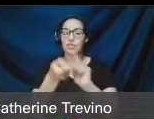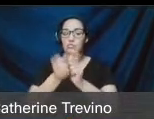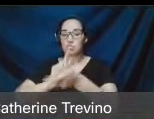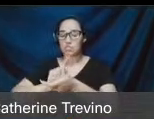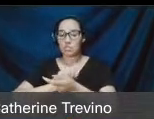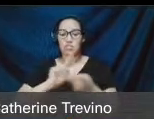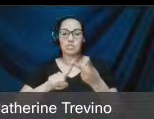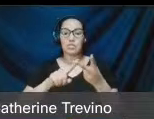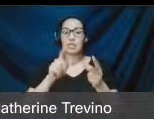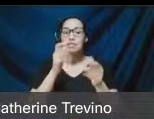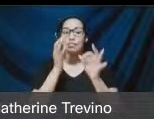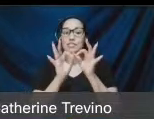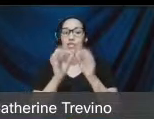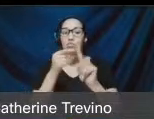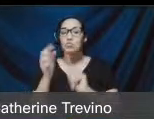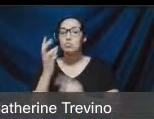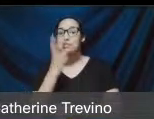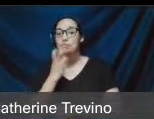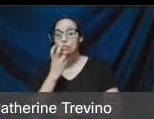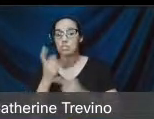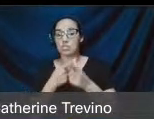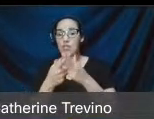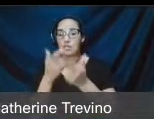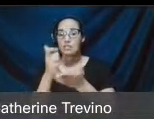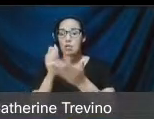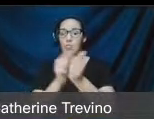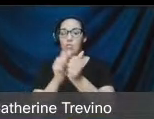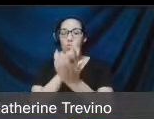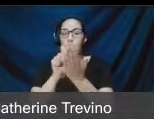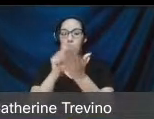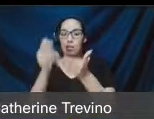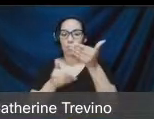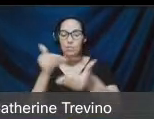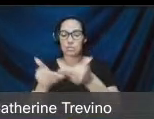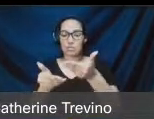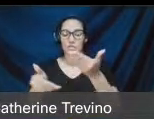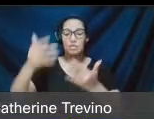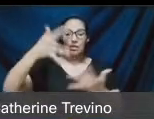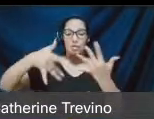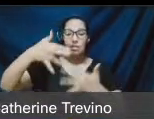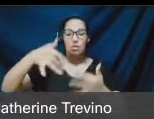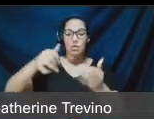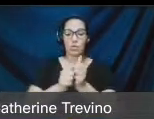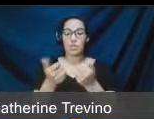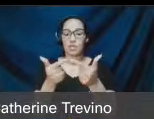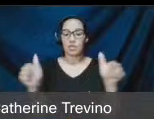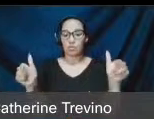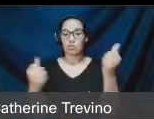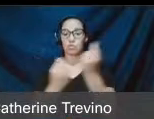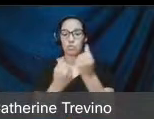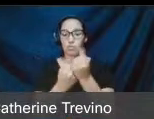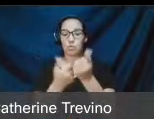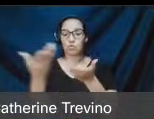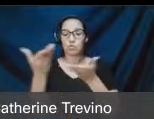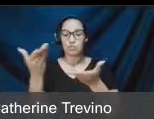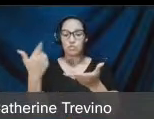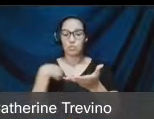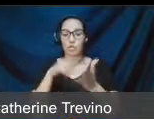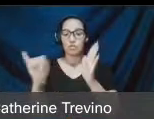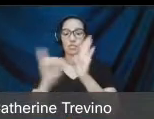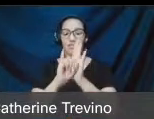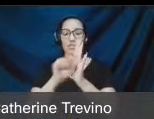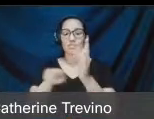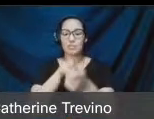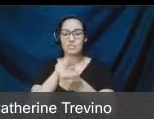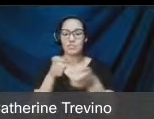and Odysseyware Writer to help students with the writing process. In collaboration with language support services, we are identifying specific ways of providing